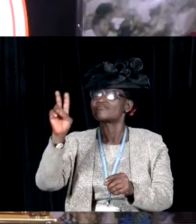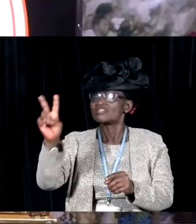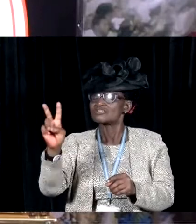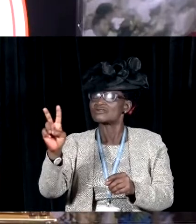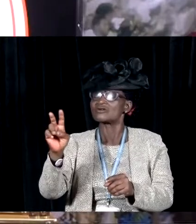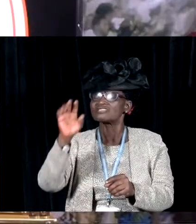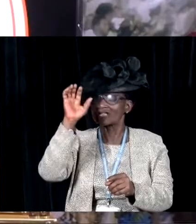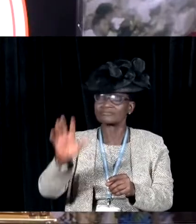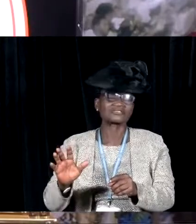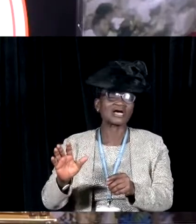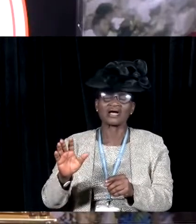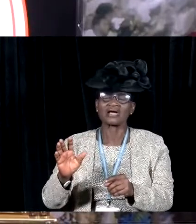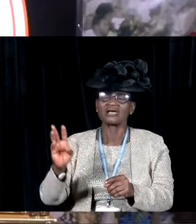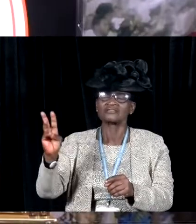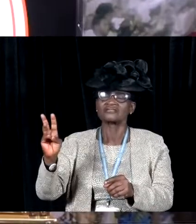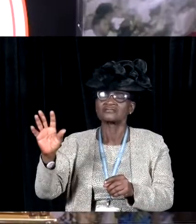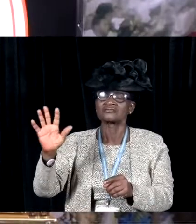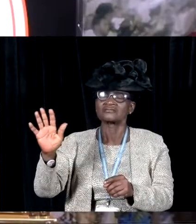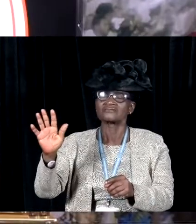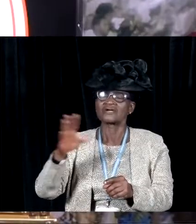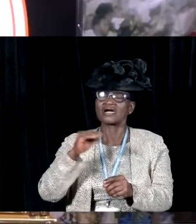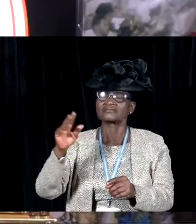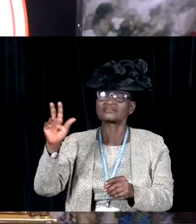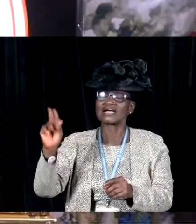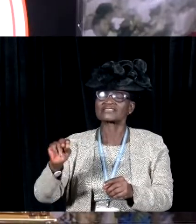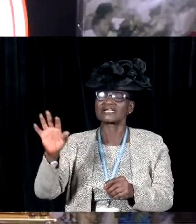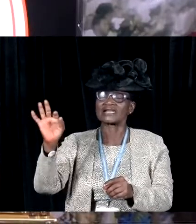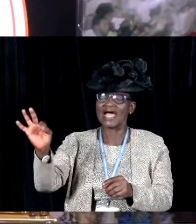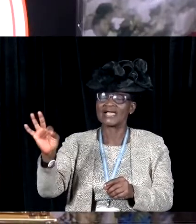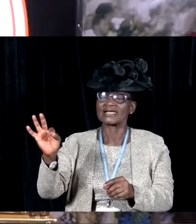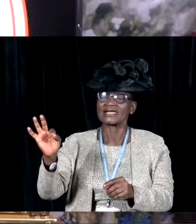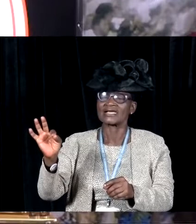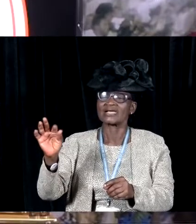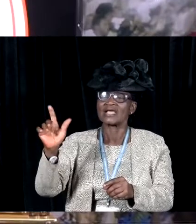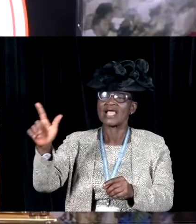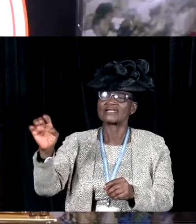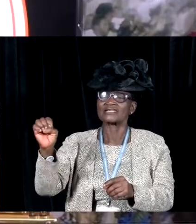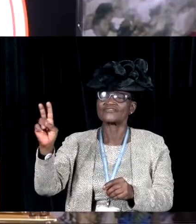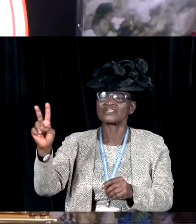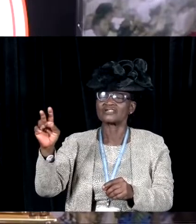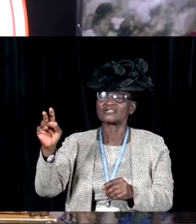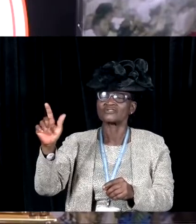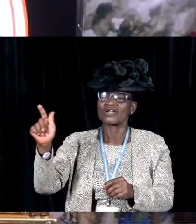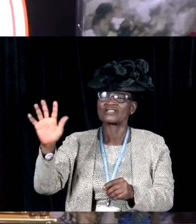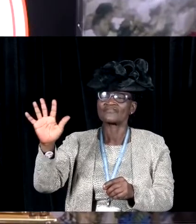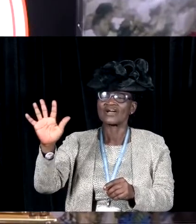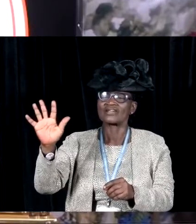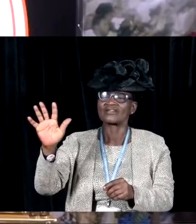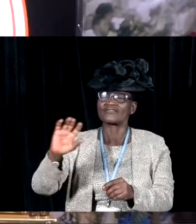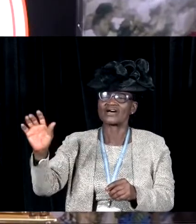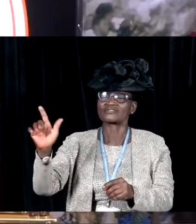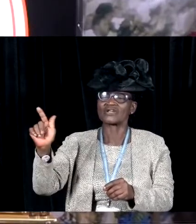25, from verses 25, 35, and 39, Leviticus 25, verses